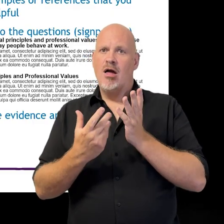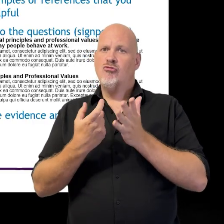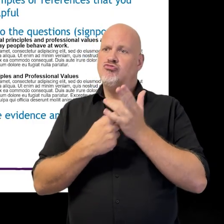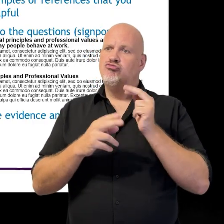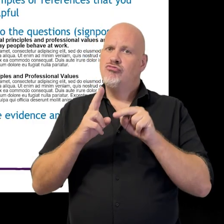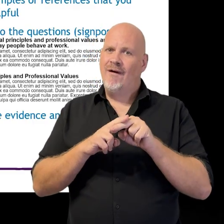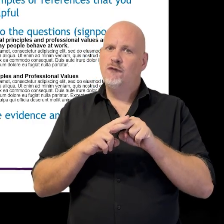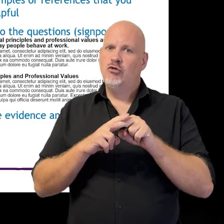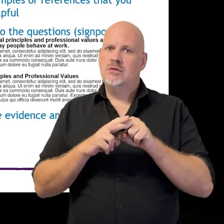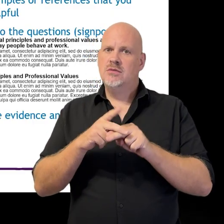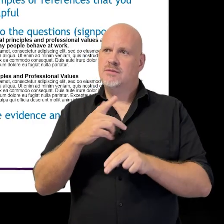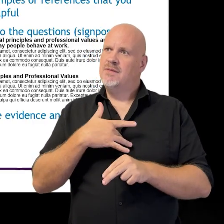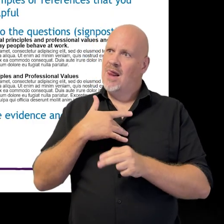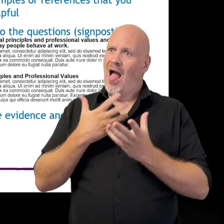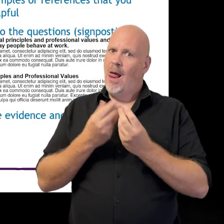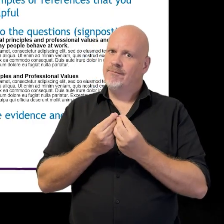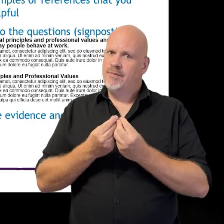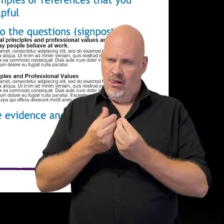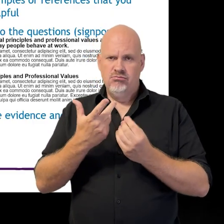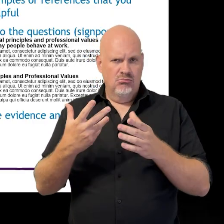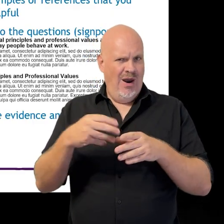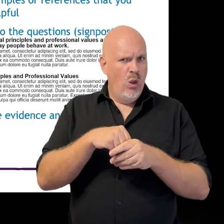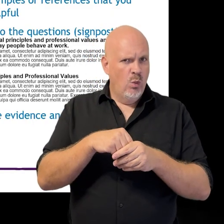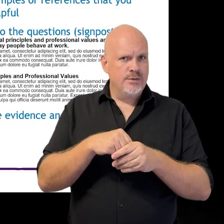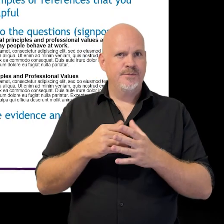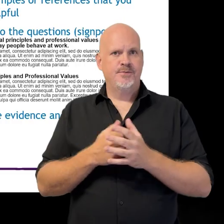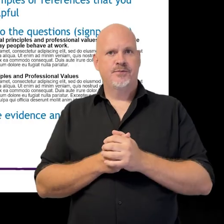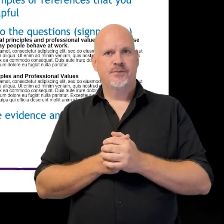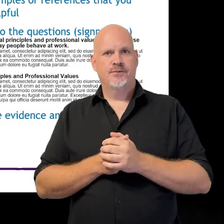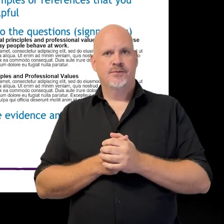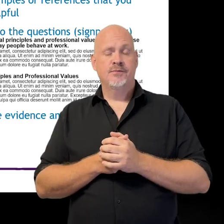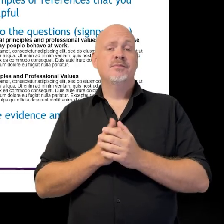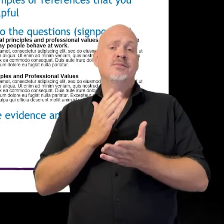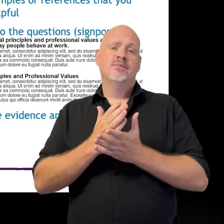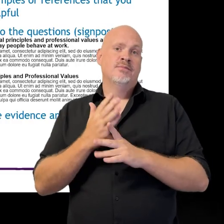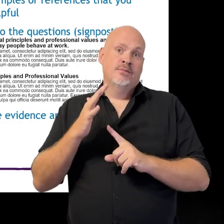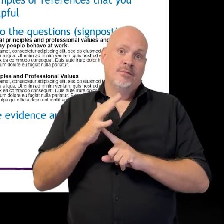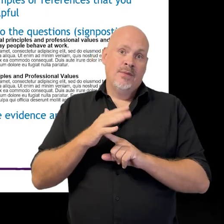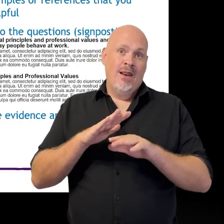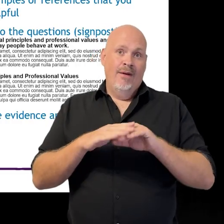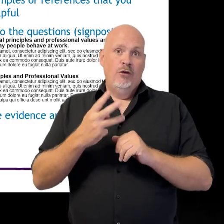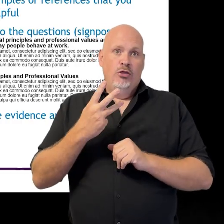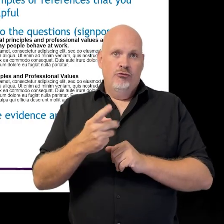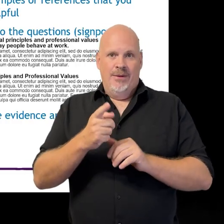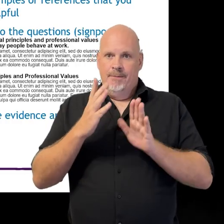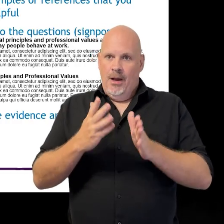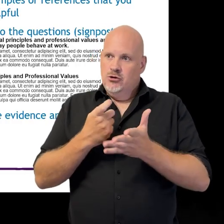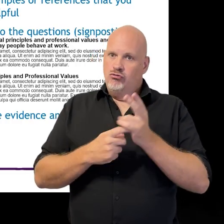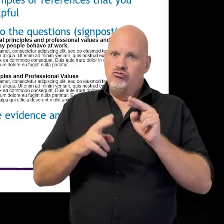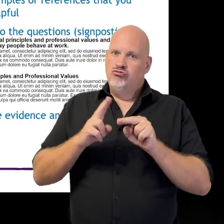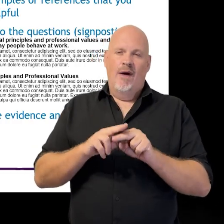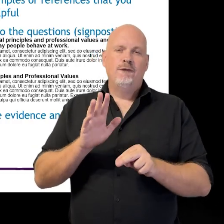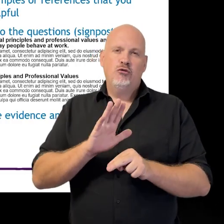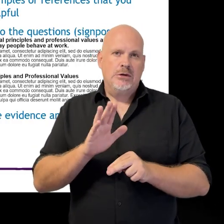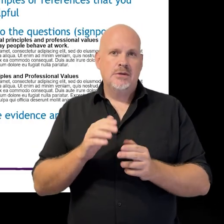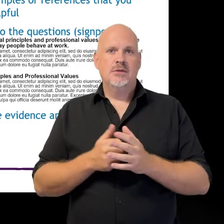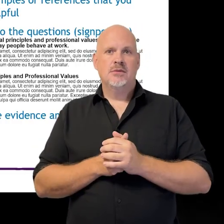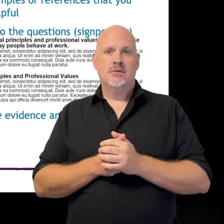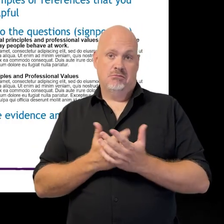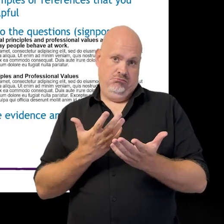responded clearly to each question. Include any examples or references you think will be